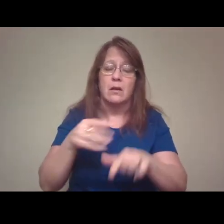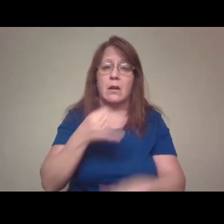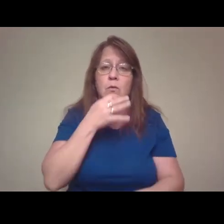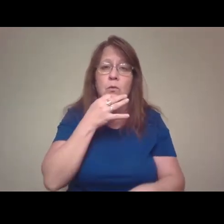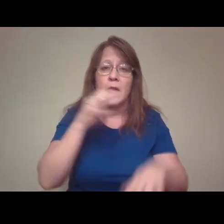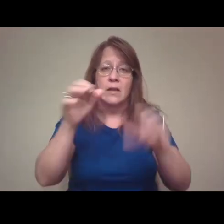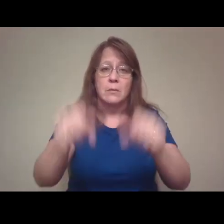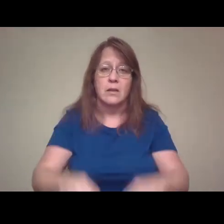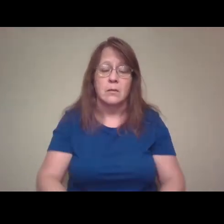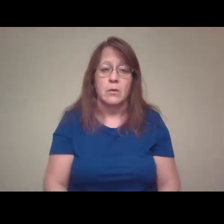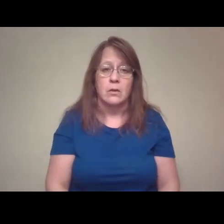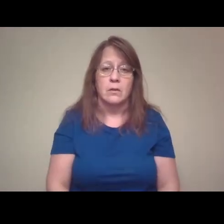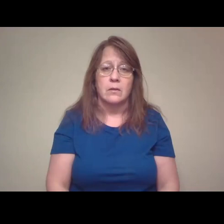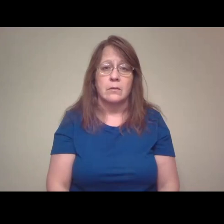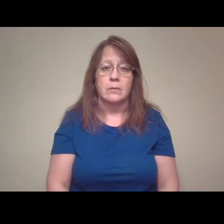possible.